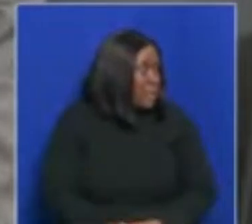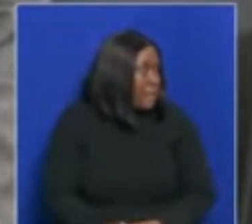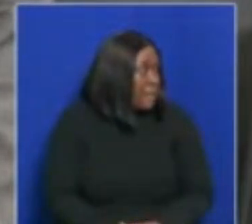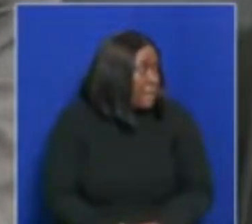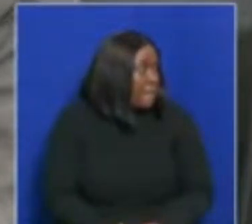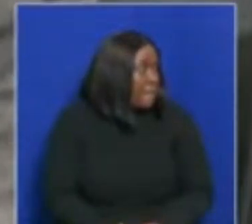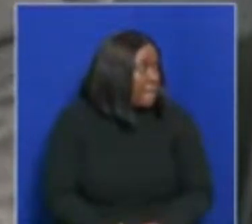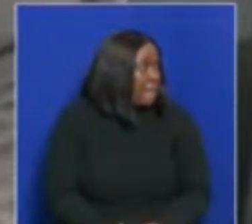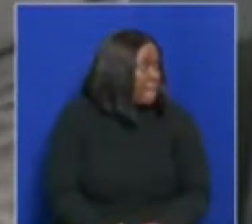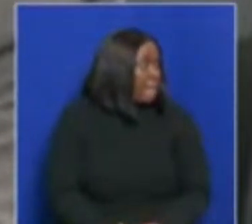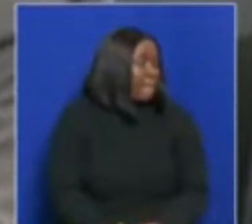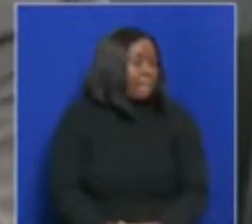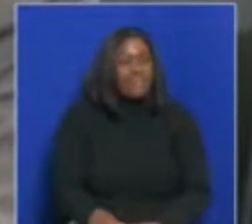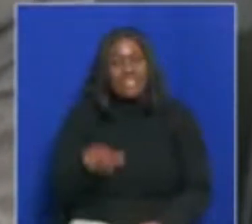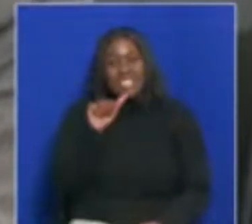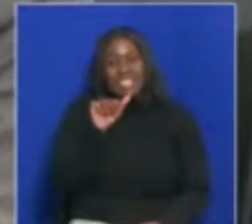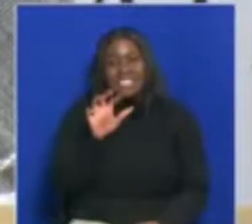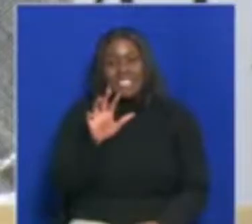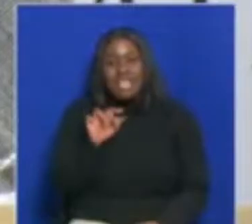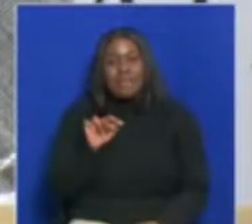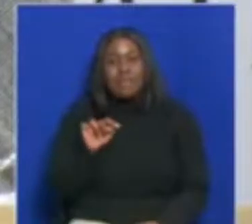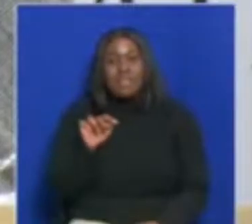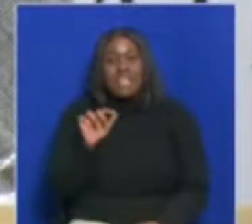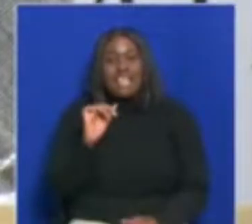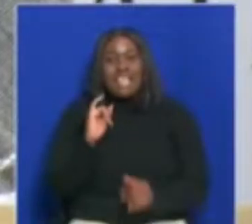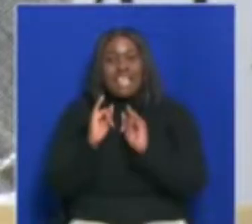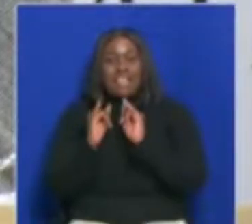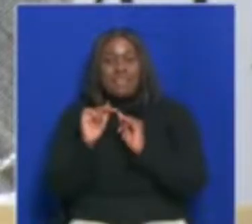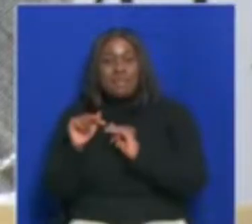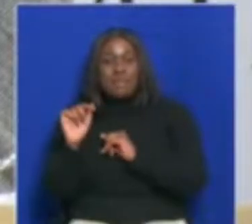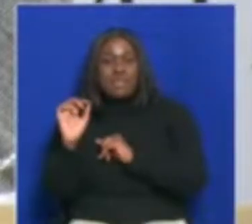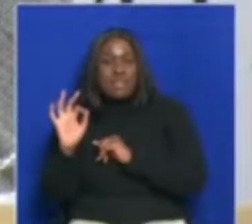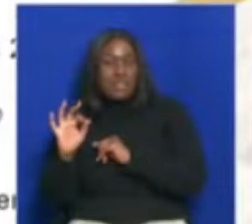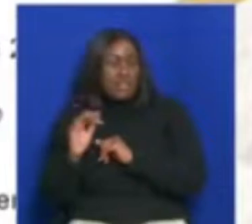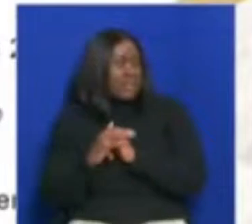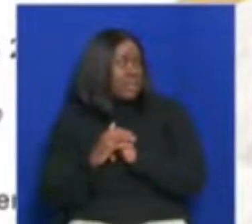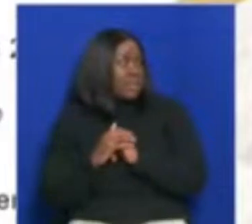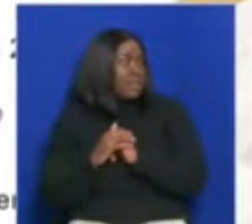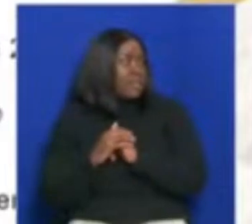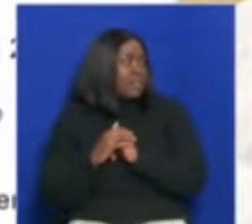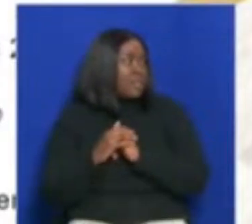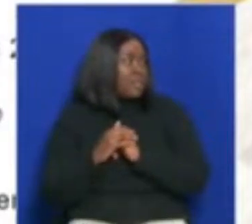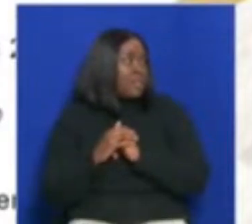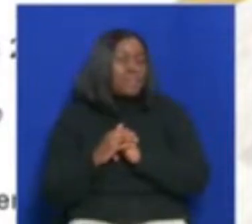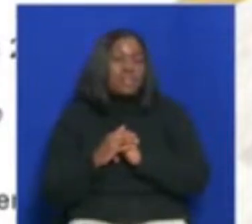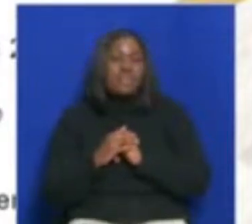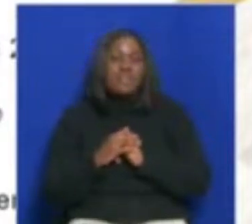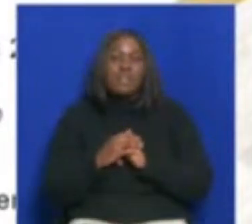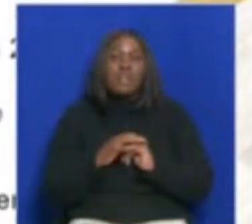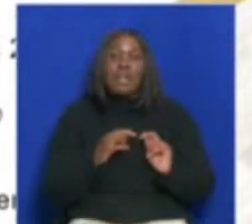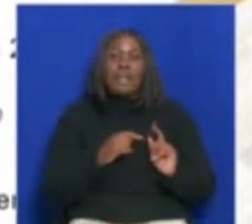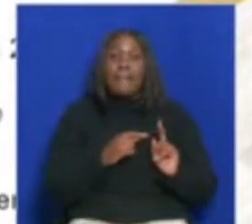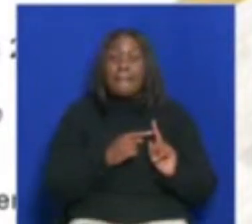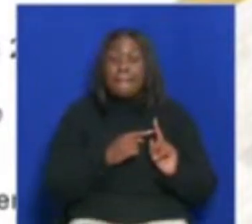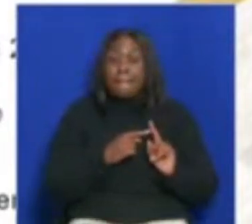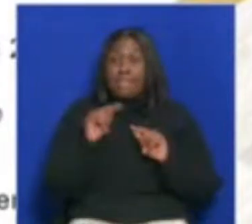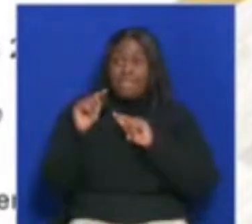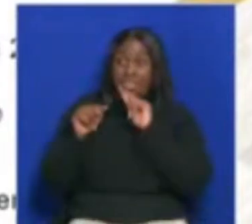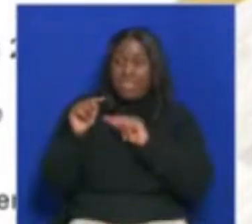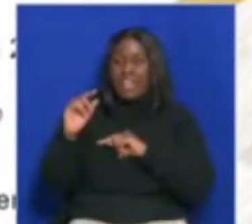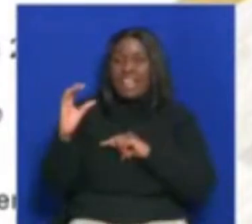69.11.3. Okay, Bevan Loftus expressly accused Mr. Naika of paying Lieutenant Colonel Dina